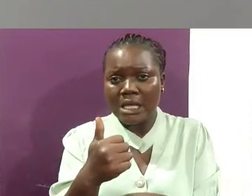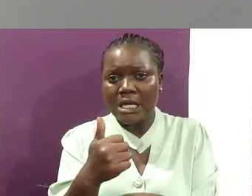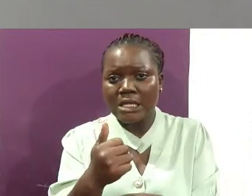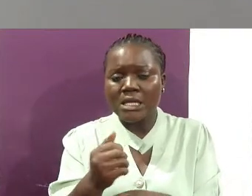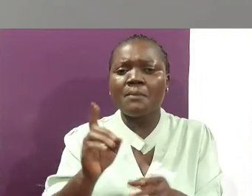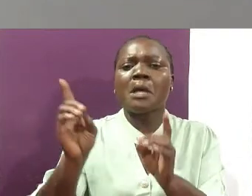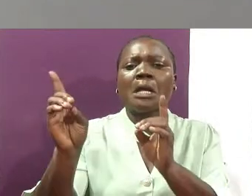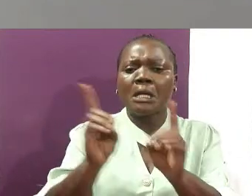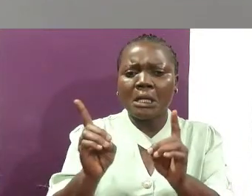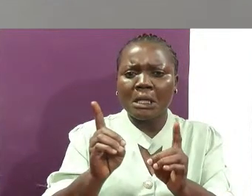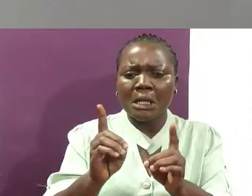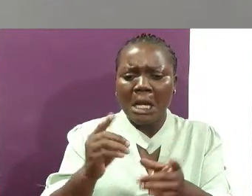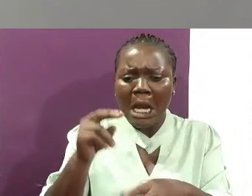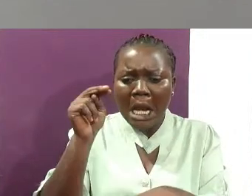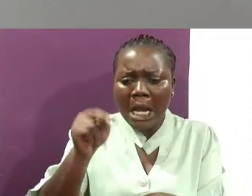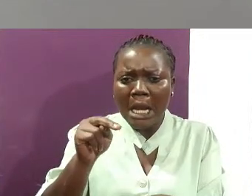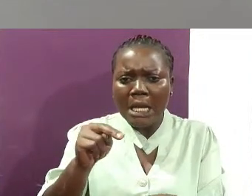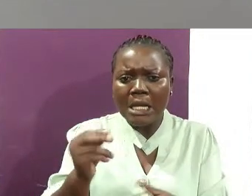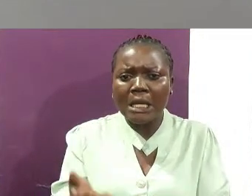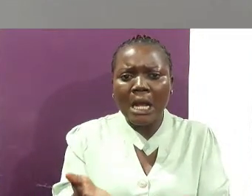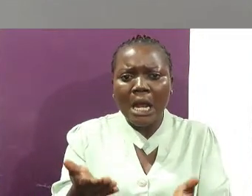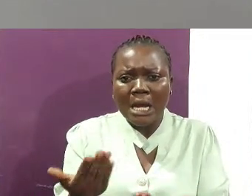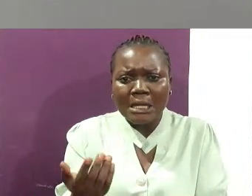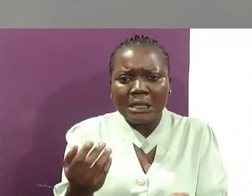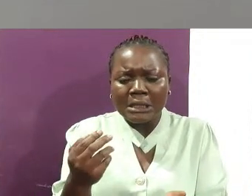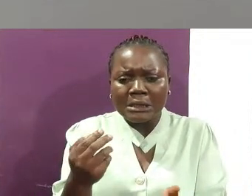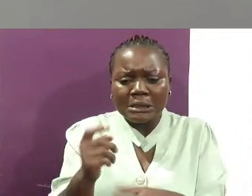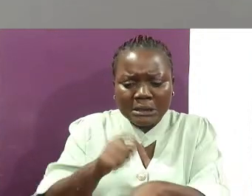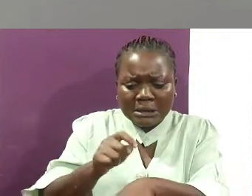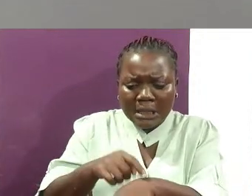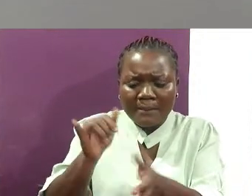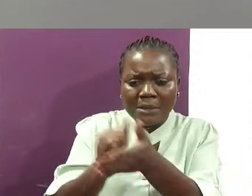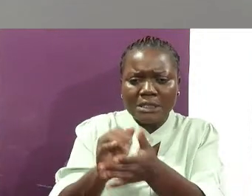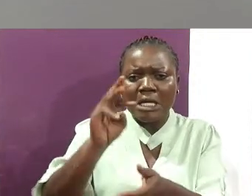They were following the commands of Jesus.